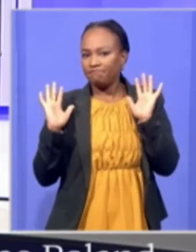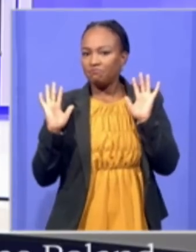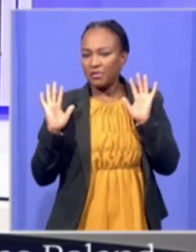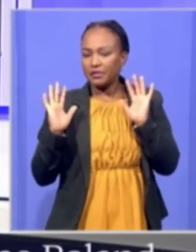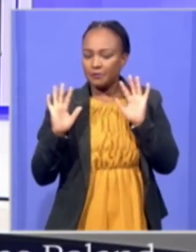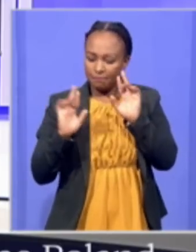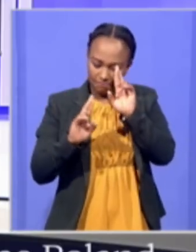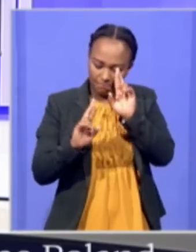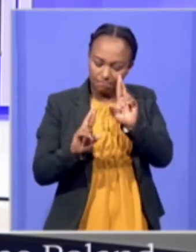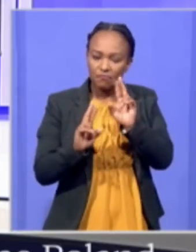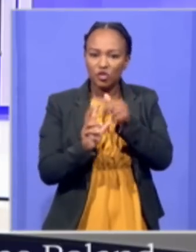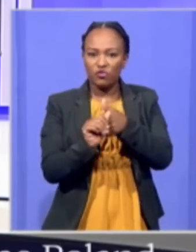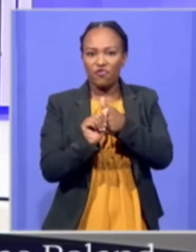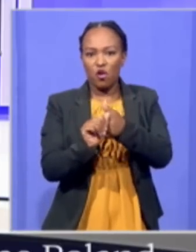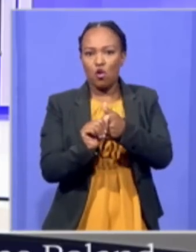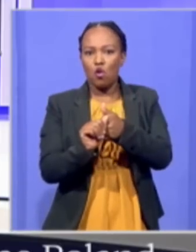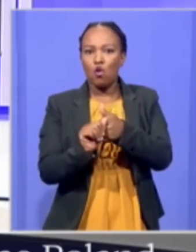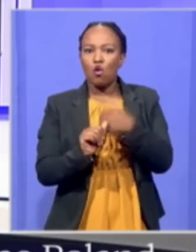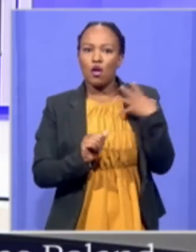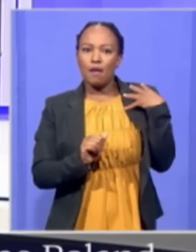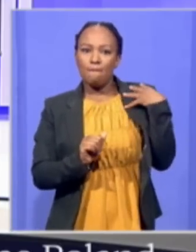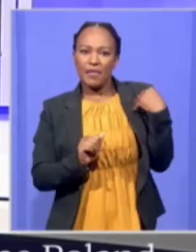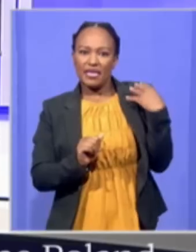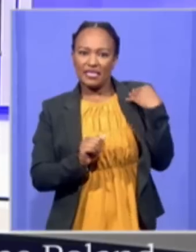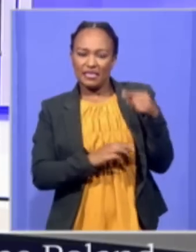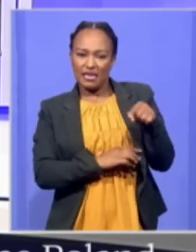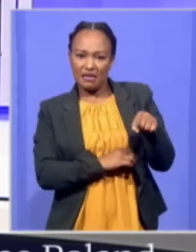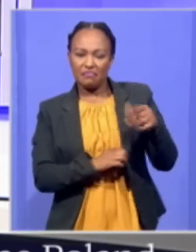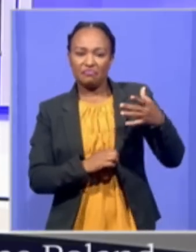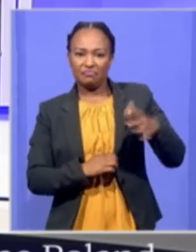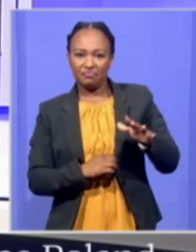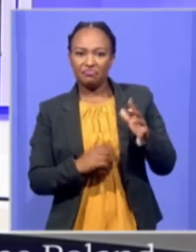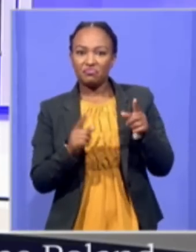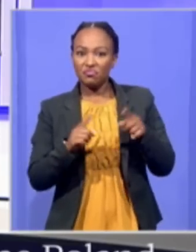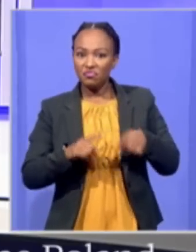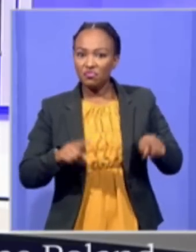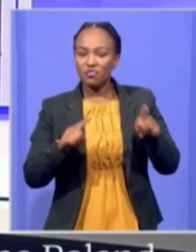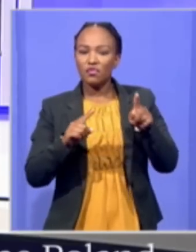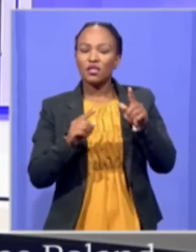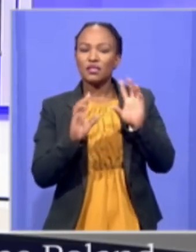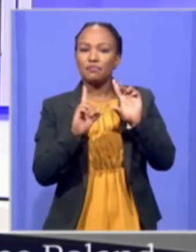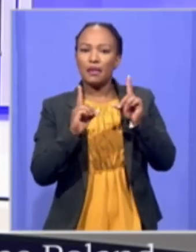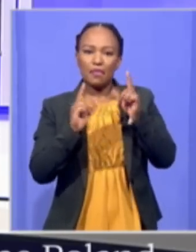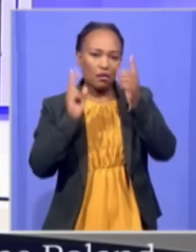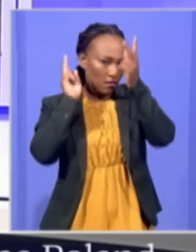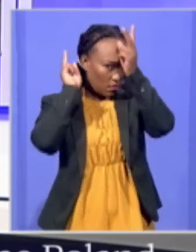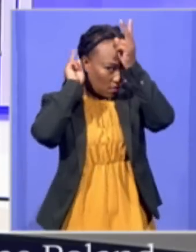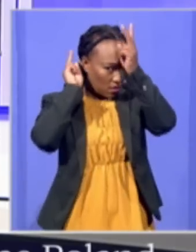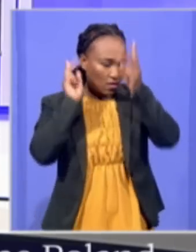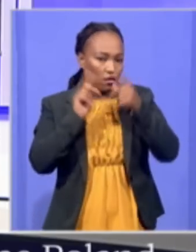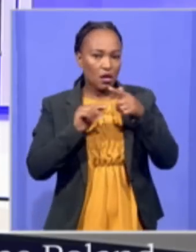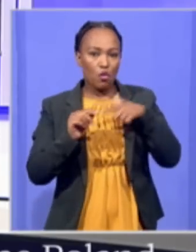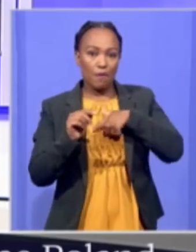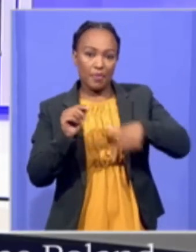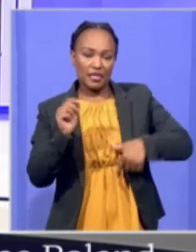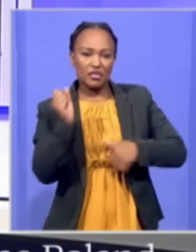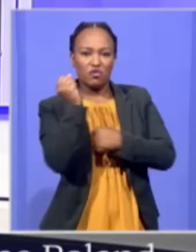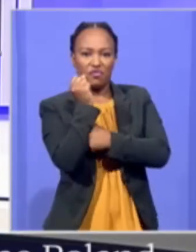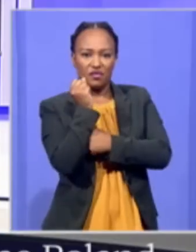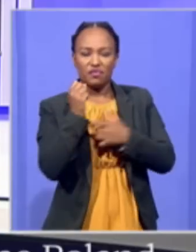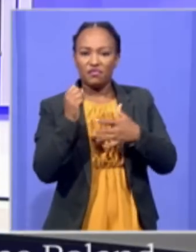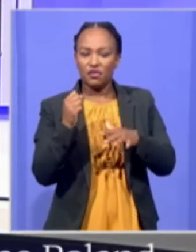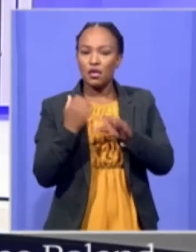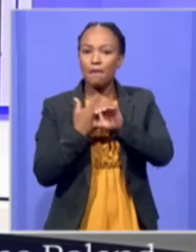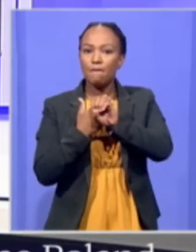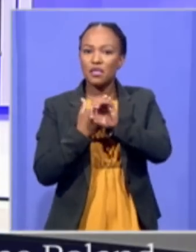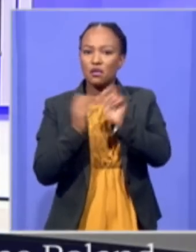hlomphiwa. Tona ya toka ya merero ya selegae le ya tshokollo ya bagolegwa mmogo le kantoro ya mopresidente ba begetše babegaditaba ka ga